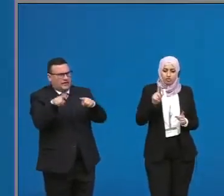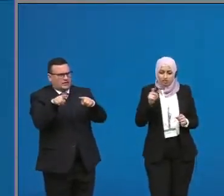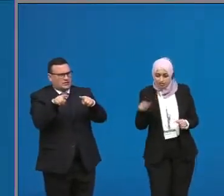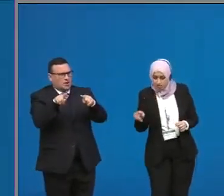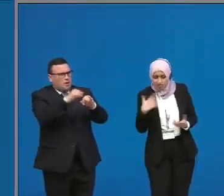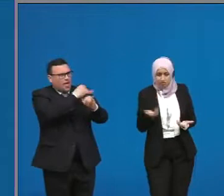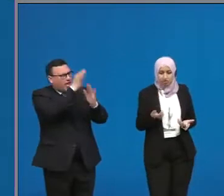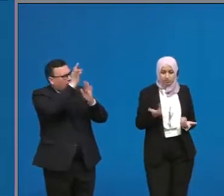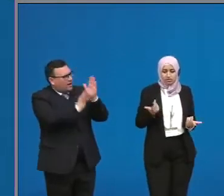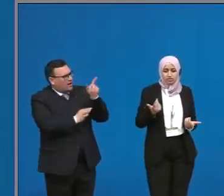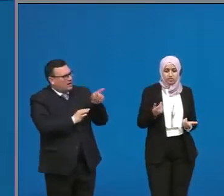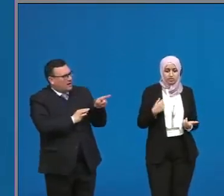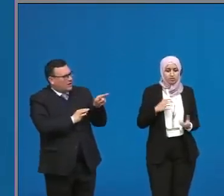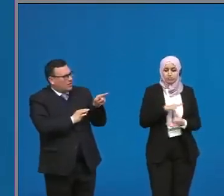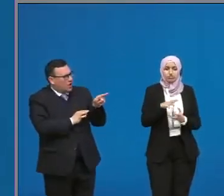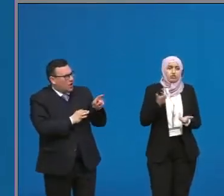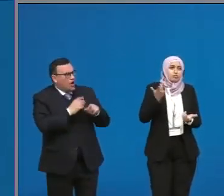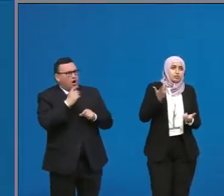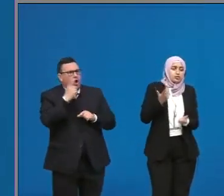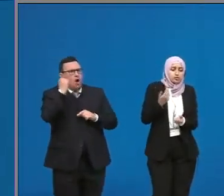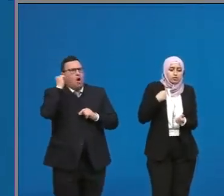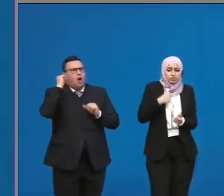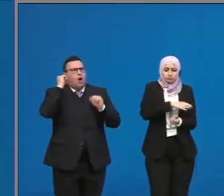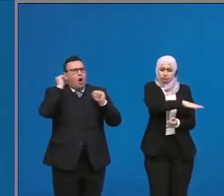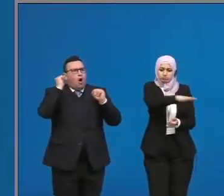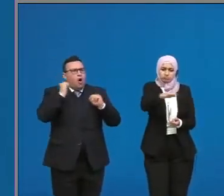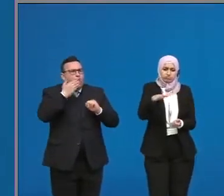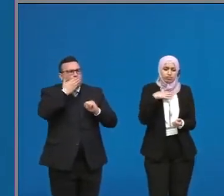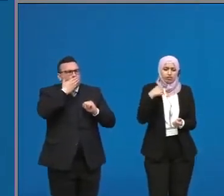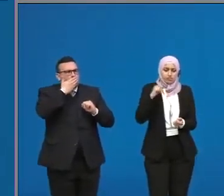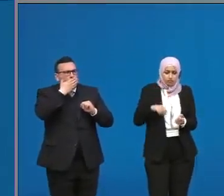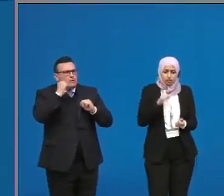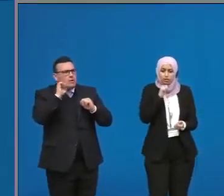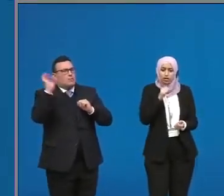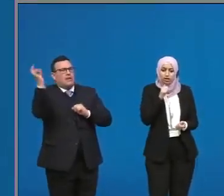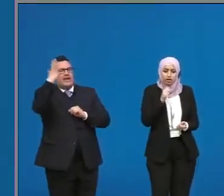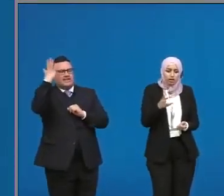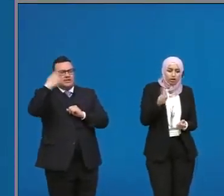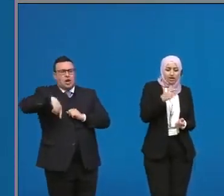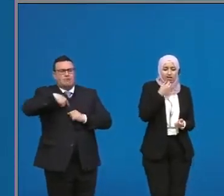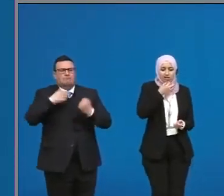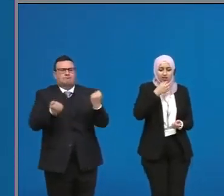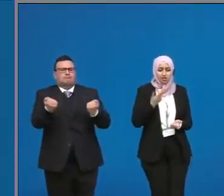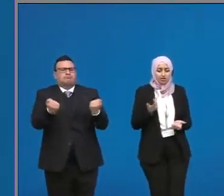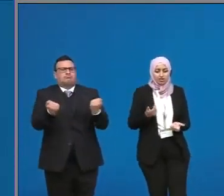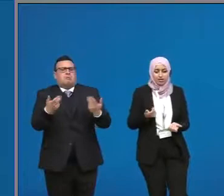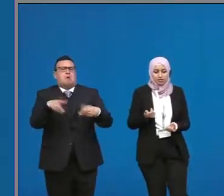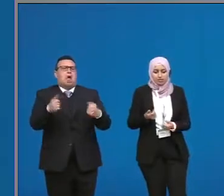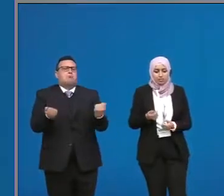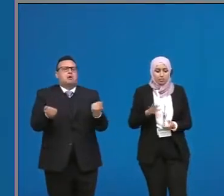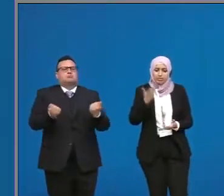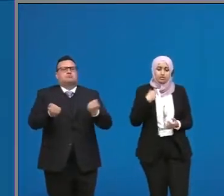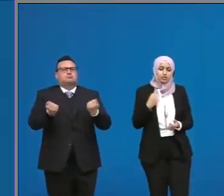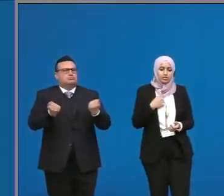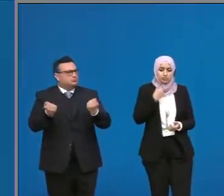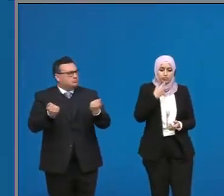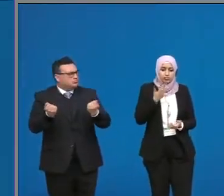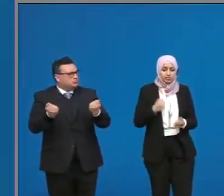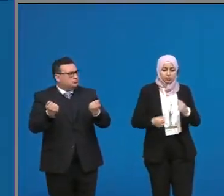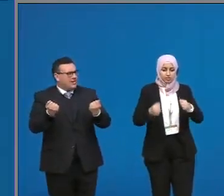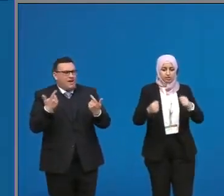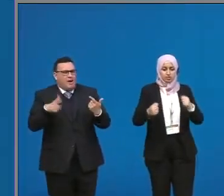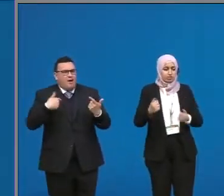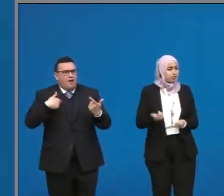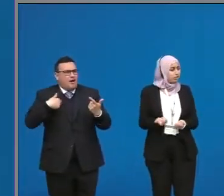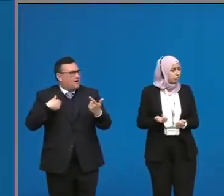disability at one moment in time. For example, when we are driving a car, we have a disability. We